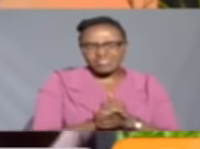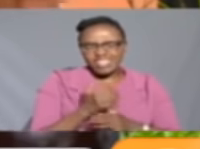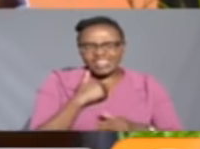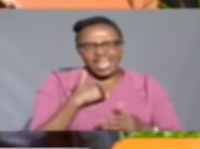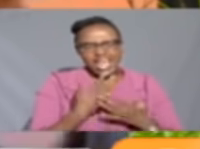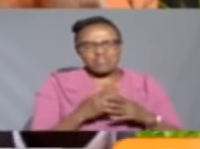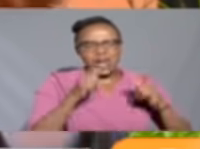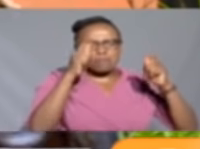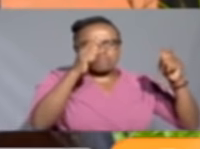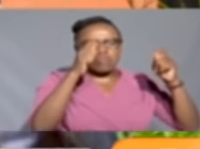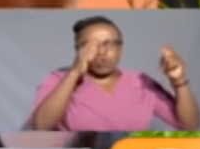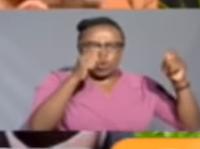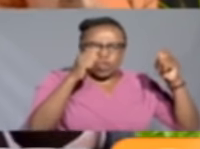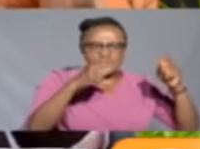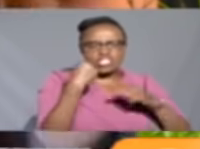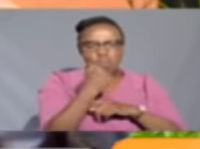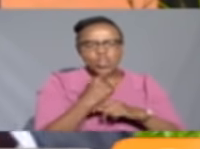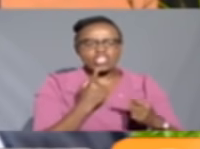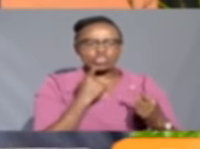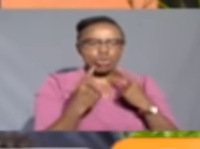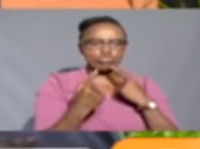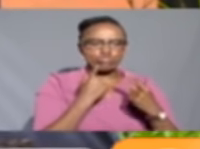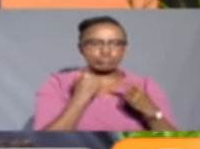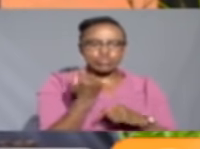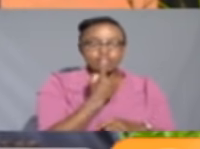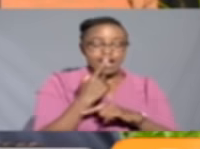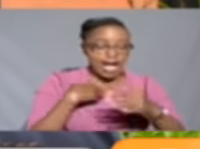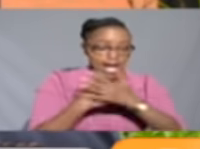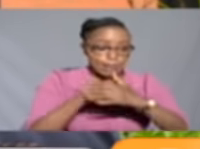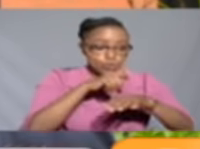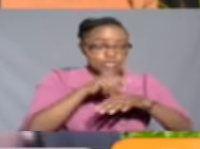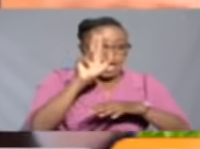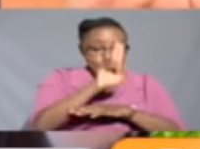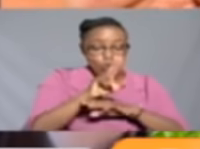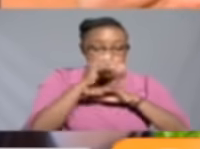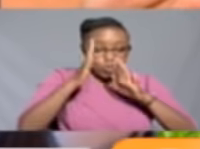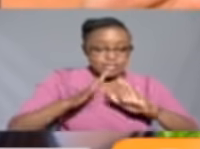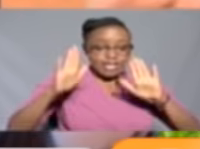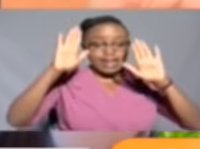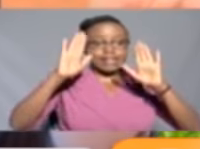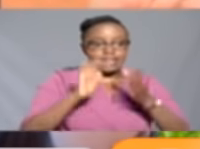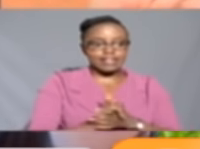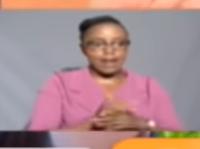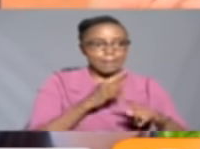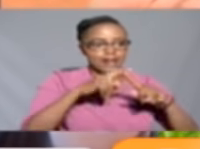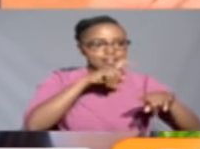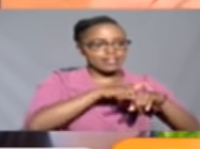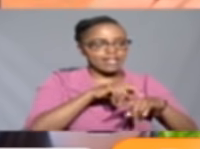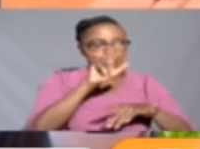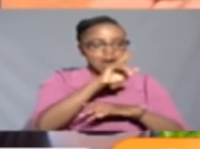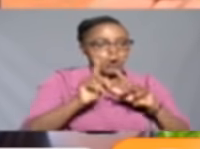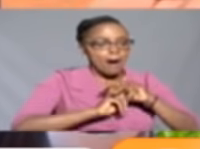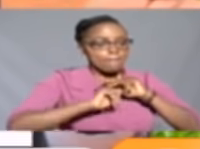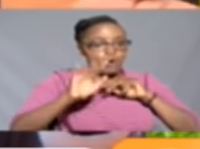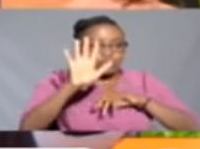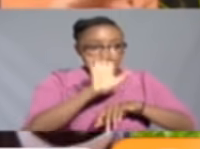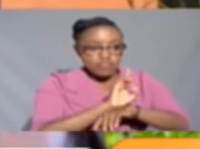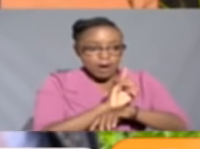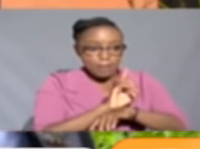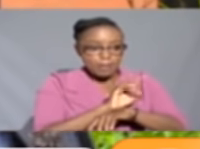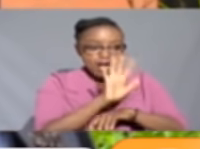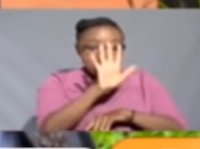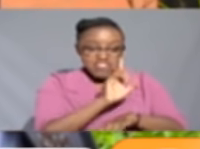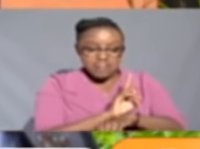protest for as long as it took until Uhuru surrendered. Huh? But Raila ran away within 5 minutes. It did not even